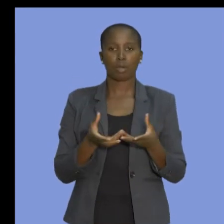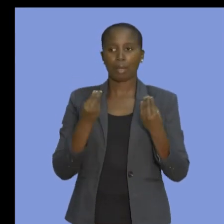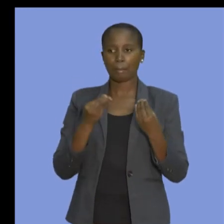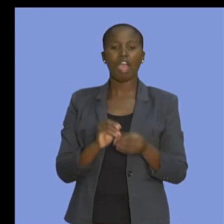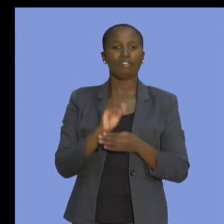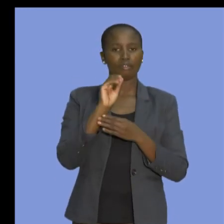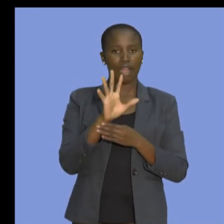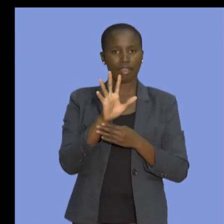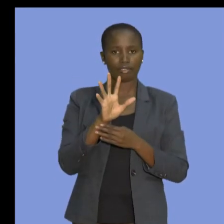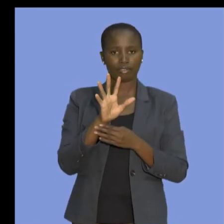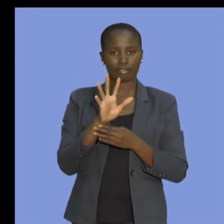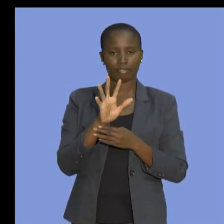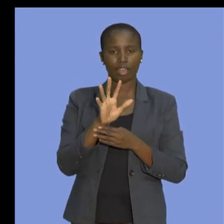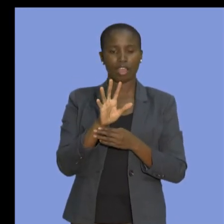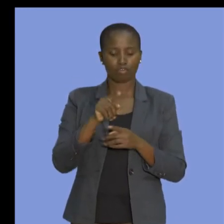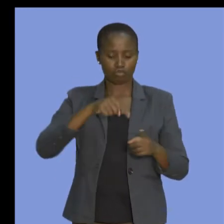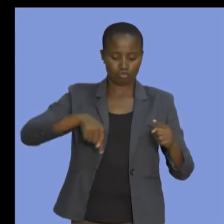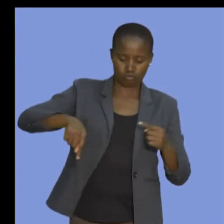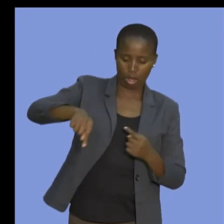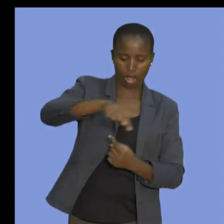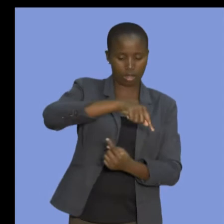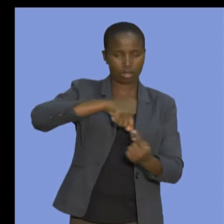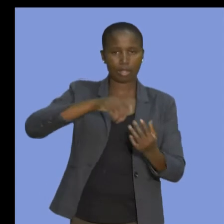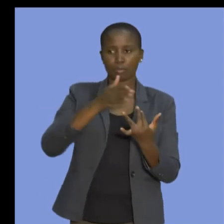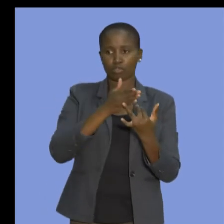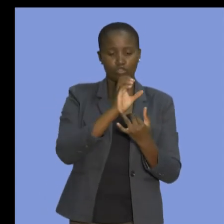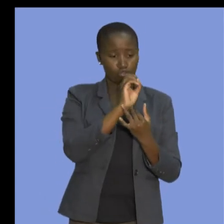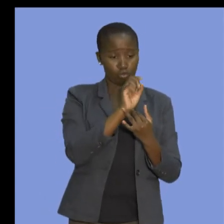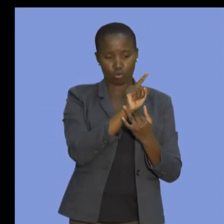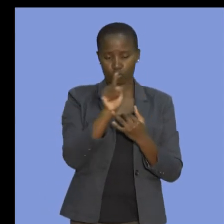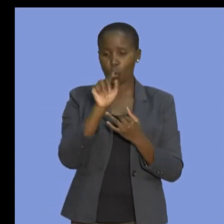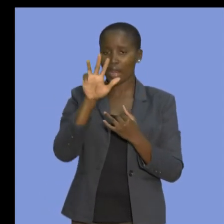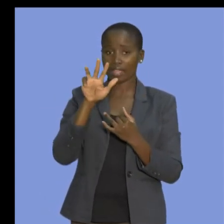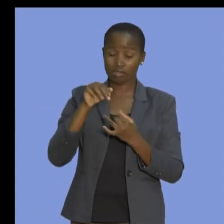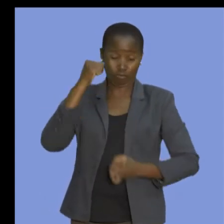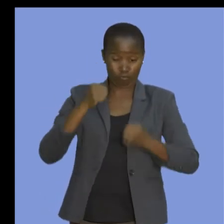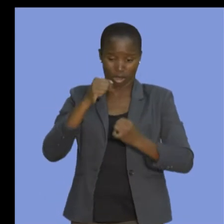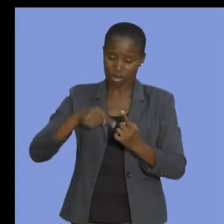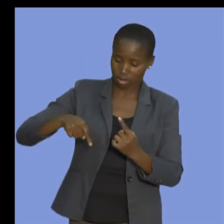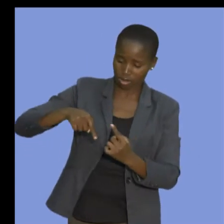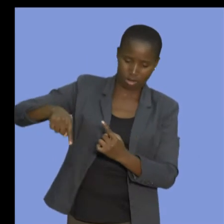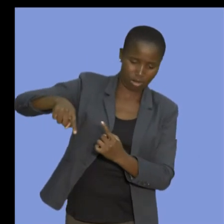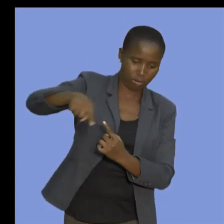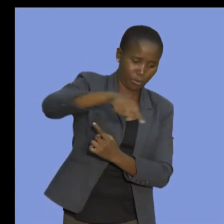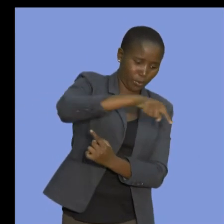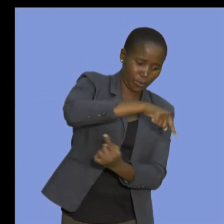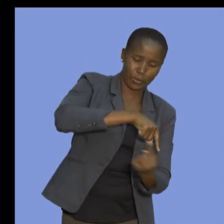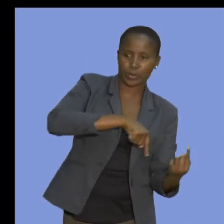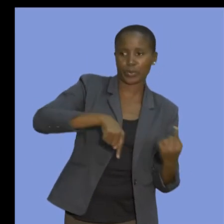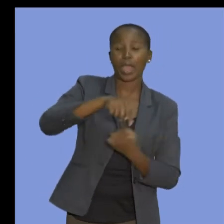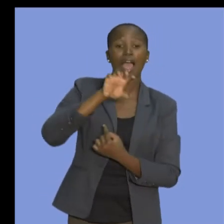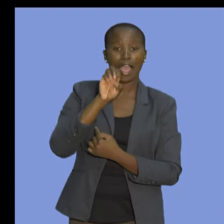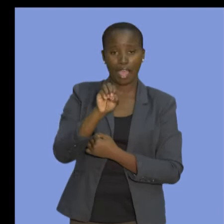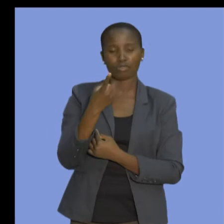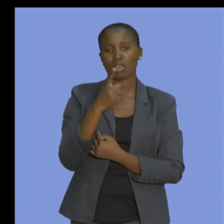between 0 to 19 runs, we have 5 batsmen. Can you see that? We've got between 0